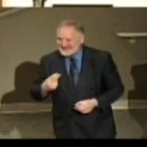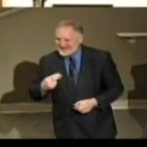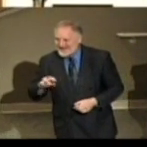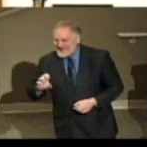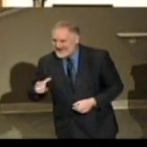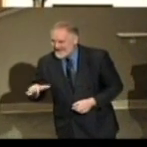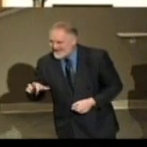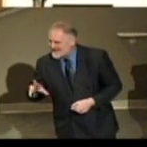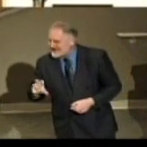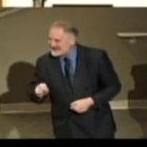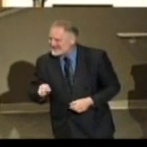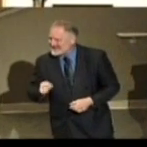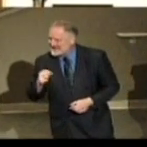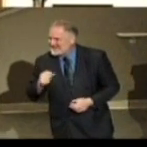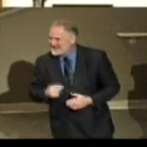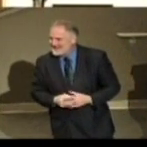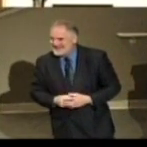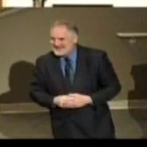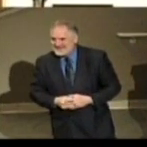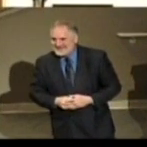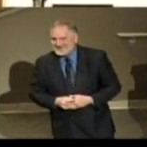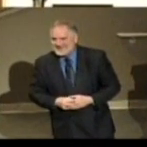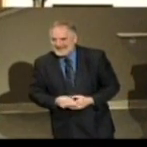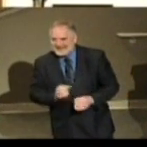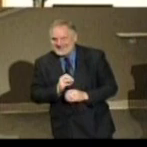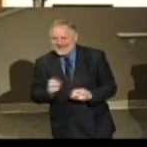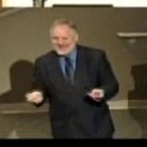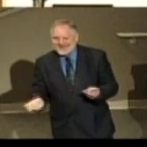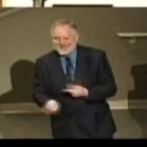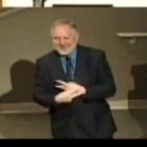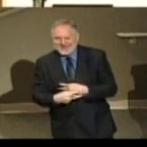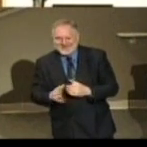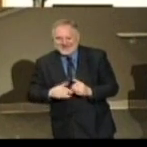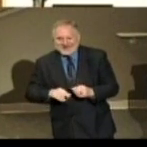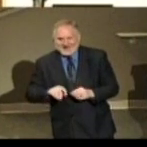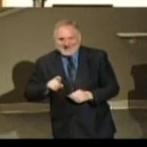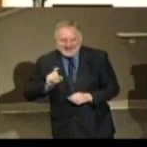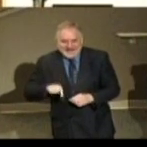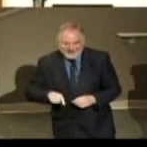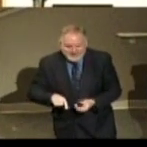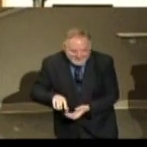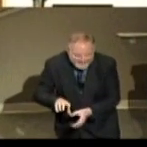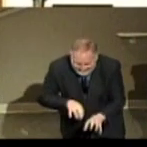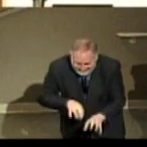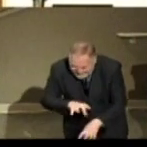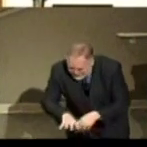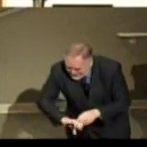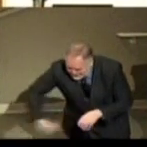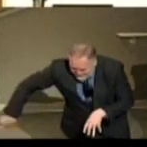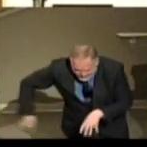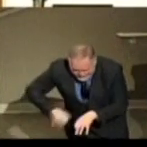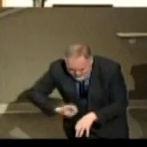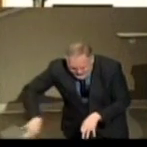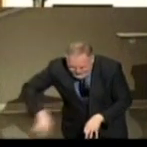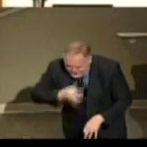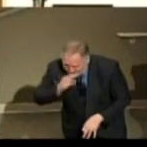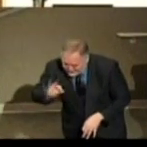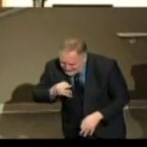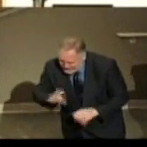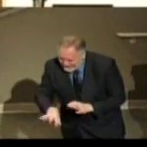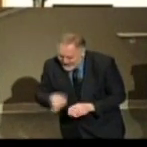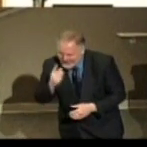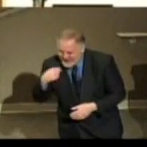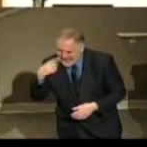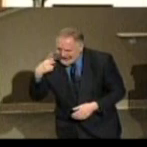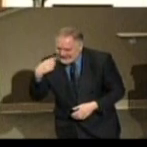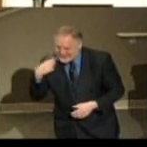good stuff in there. Boy, there's nothing worse than having to dig through the fruit to see if there's anything good in the fruit basket. And